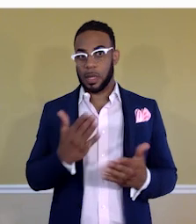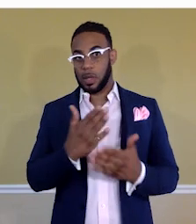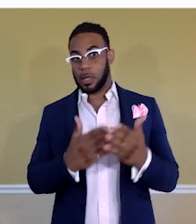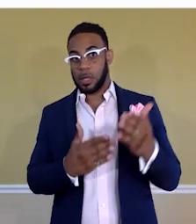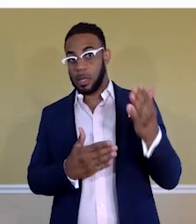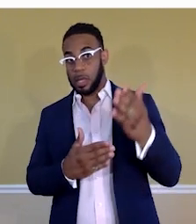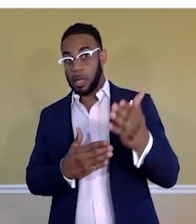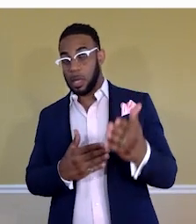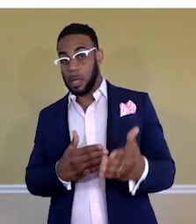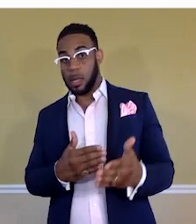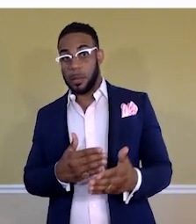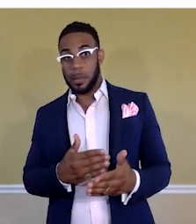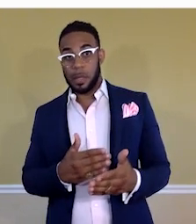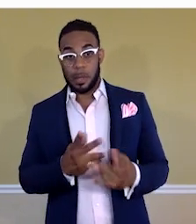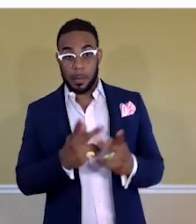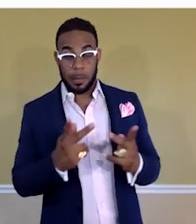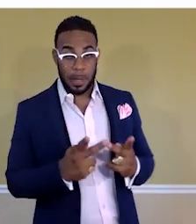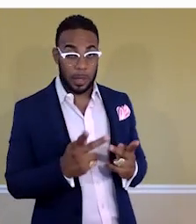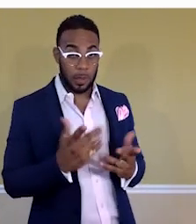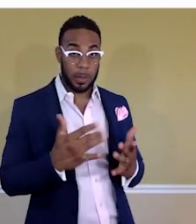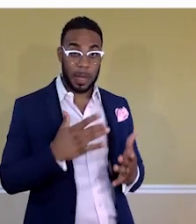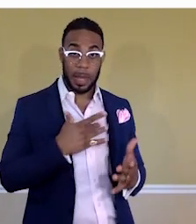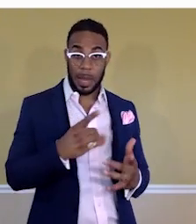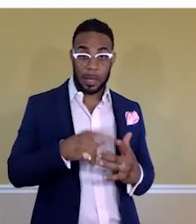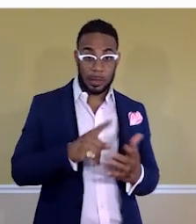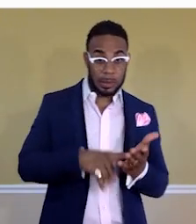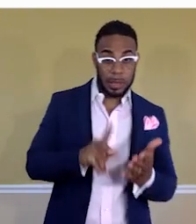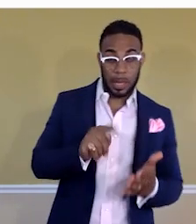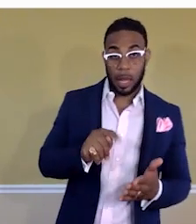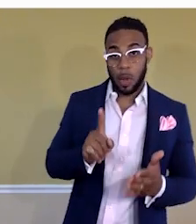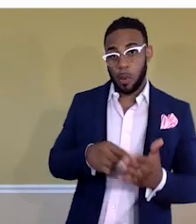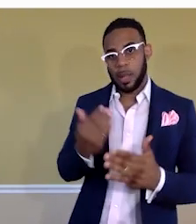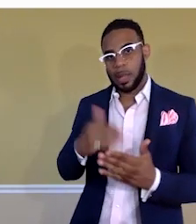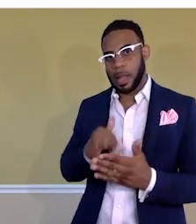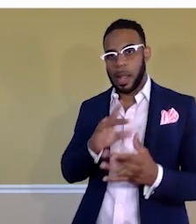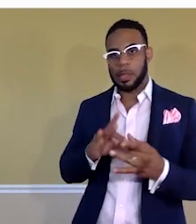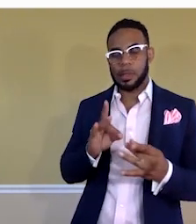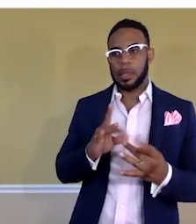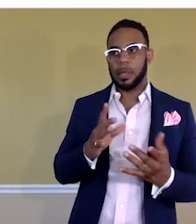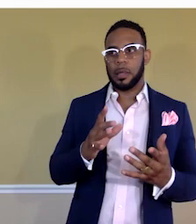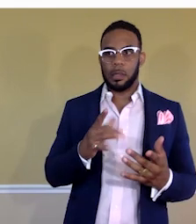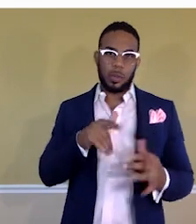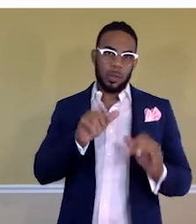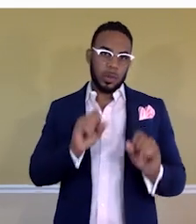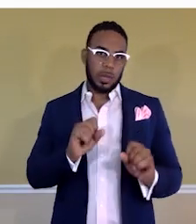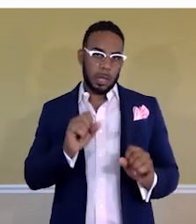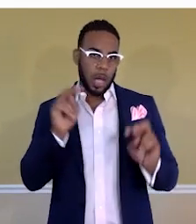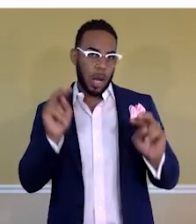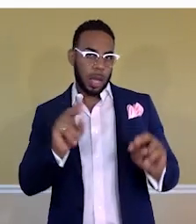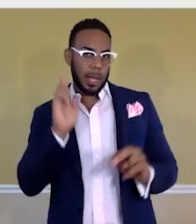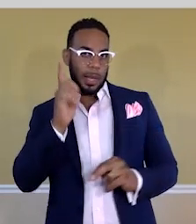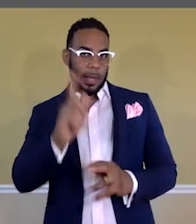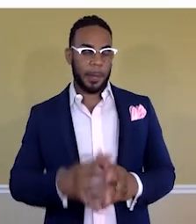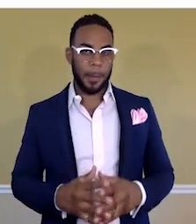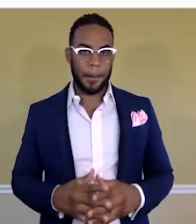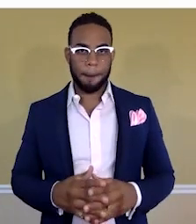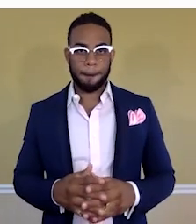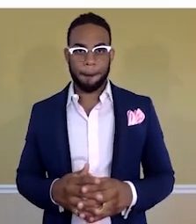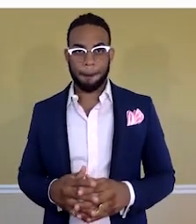some places that you may like to check out. Once again, I'll say you can look at this later.